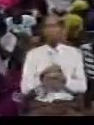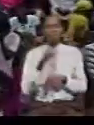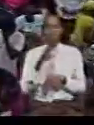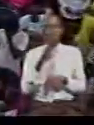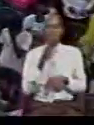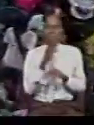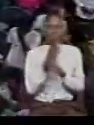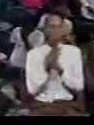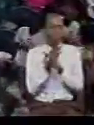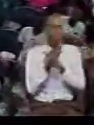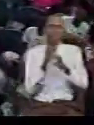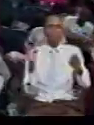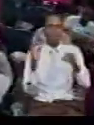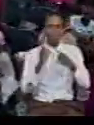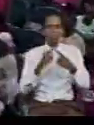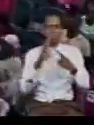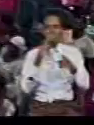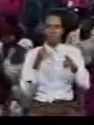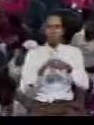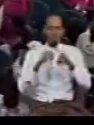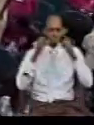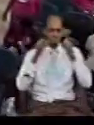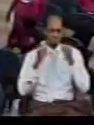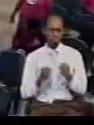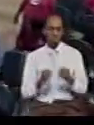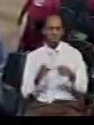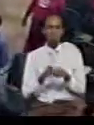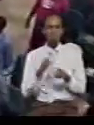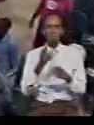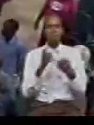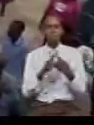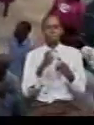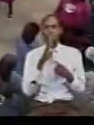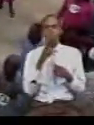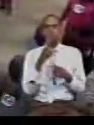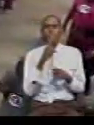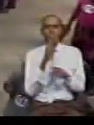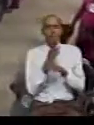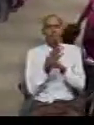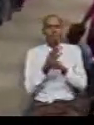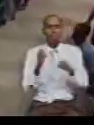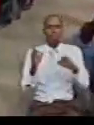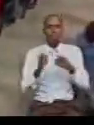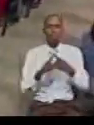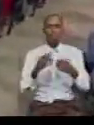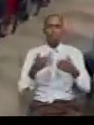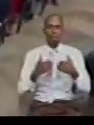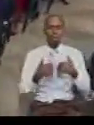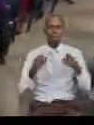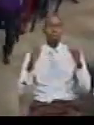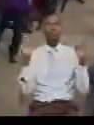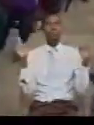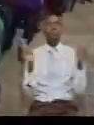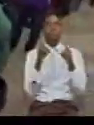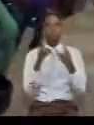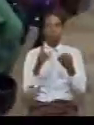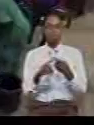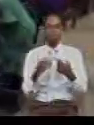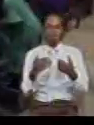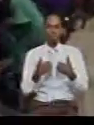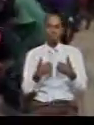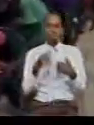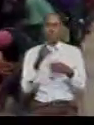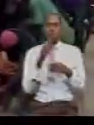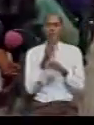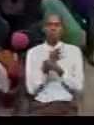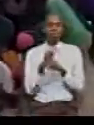free to be as strong as you want to be. You're free to be as victorious as you want to be. You're free